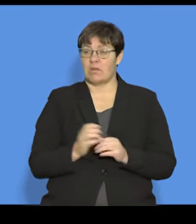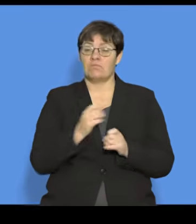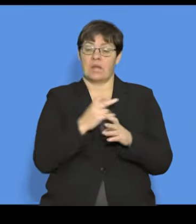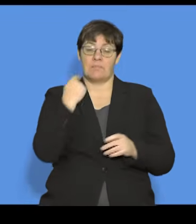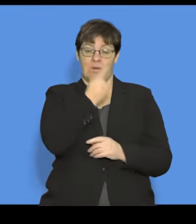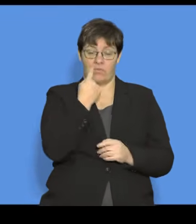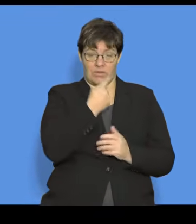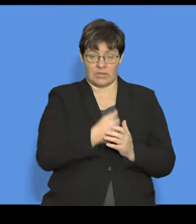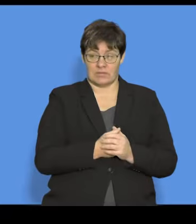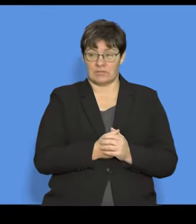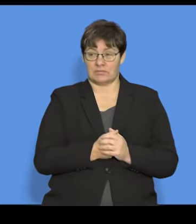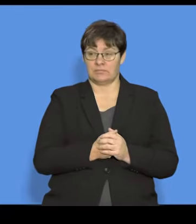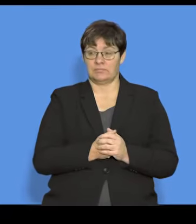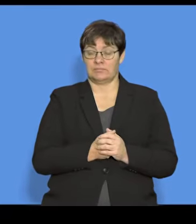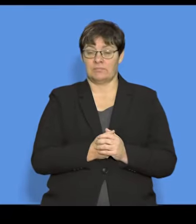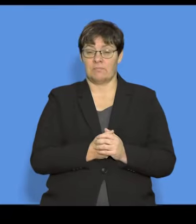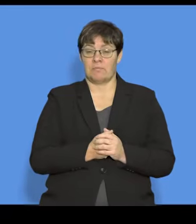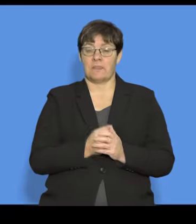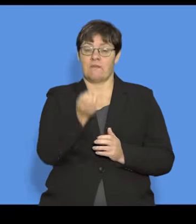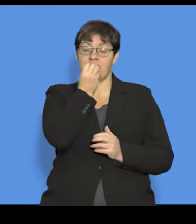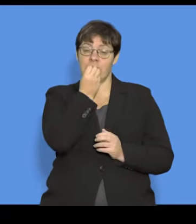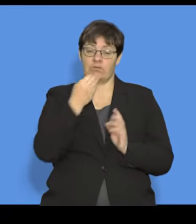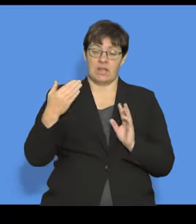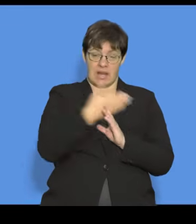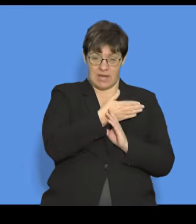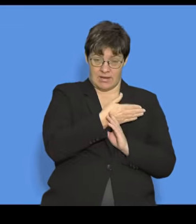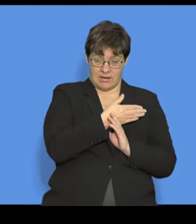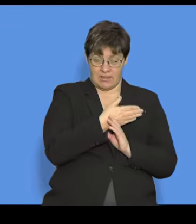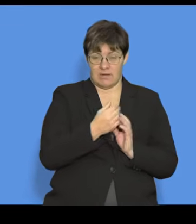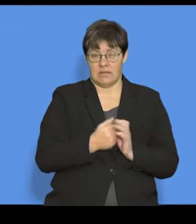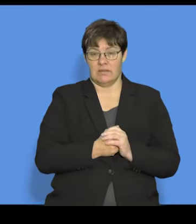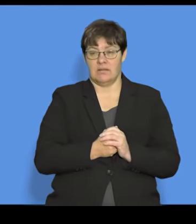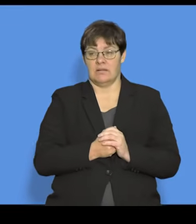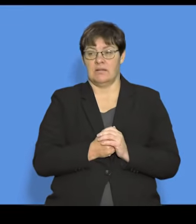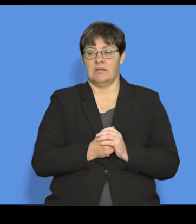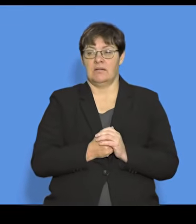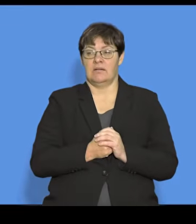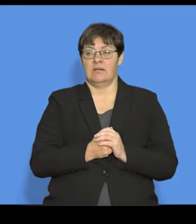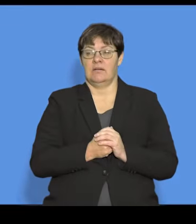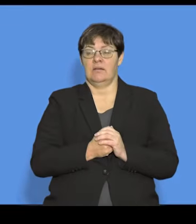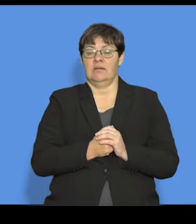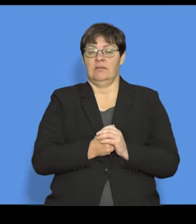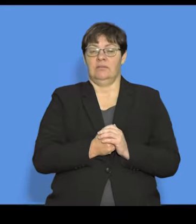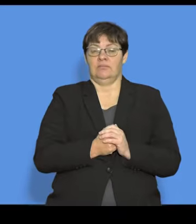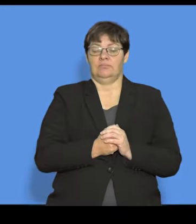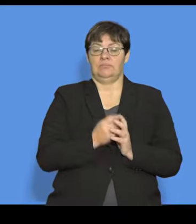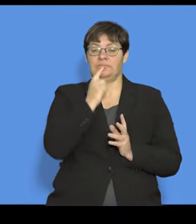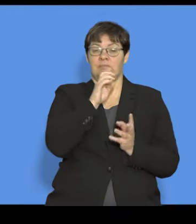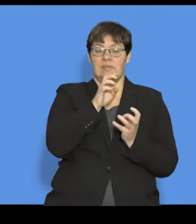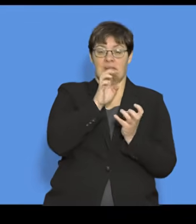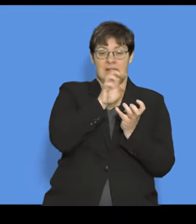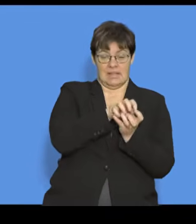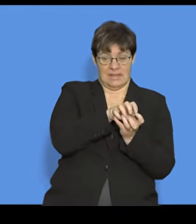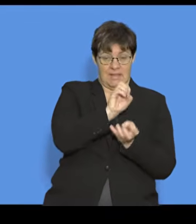mouth. So the mouth is the organ in which food enters or is brought through during ingestion. We've got teeth in